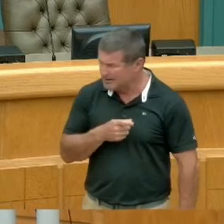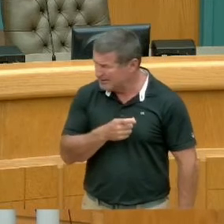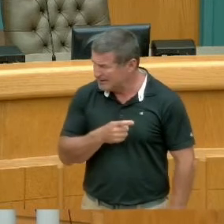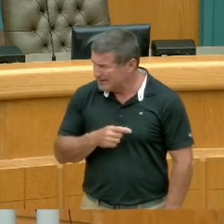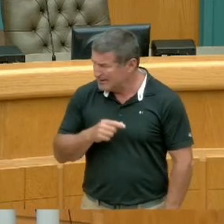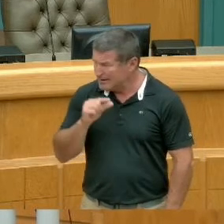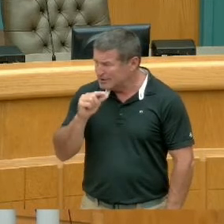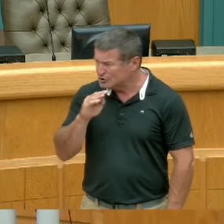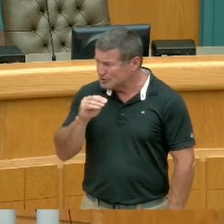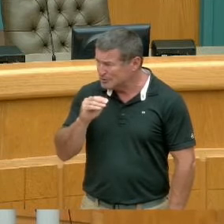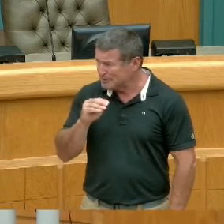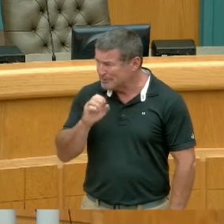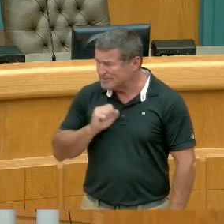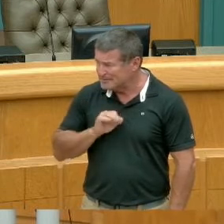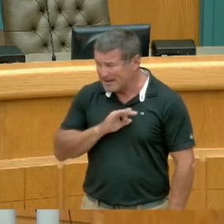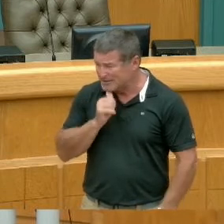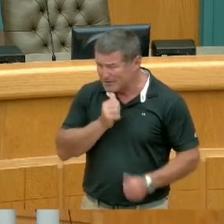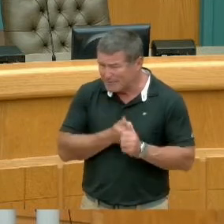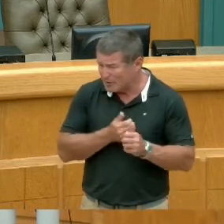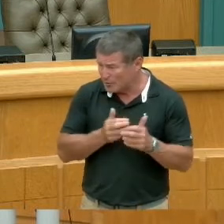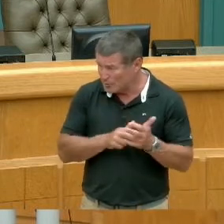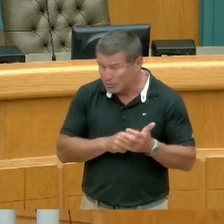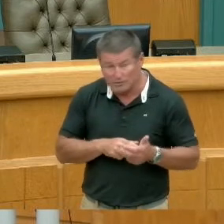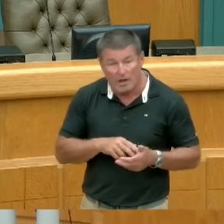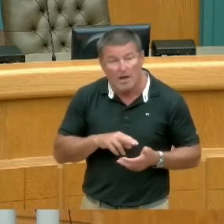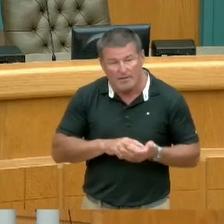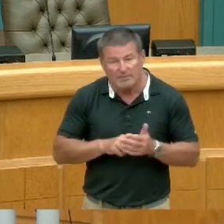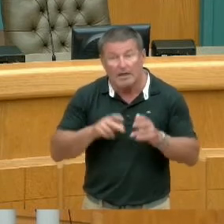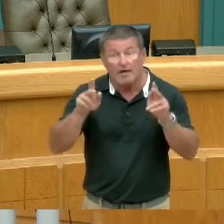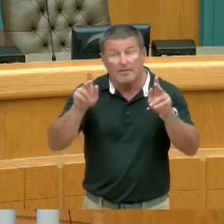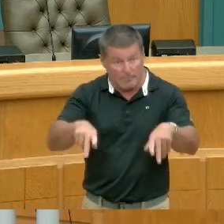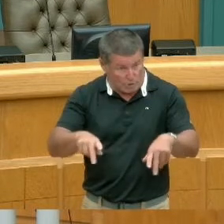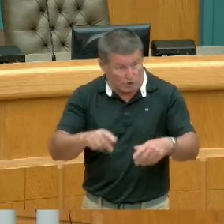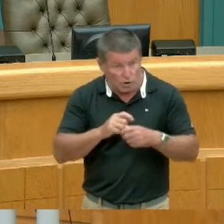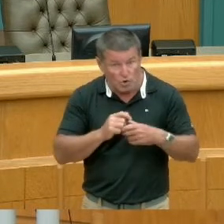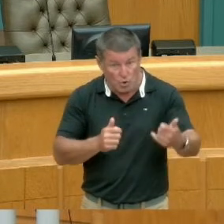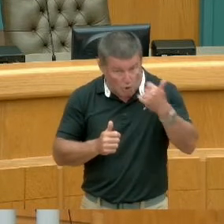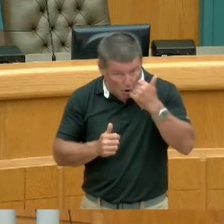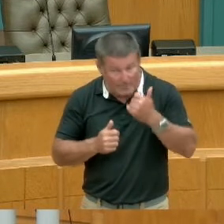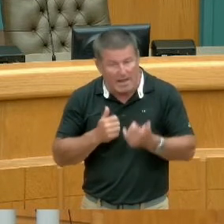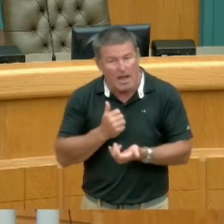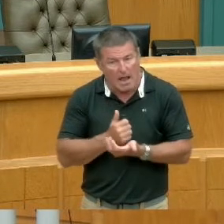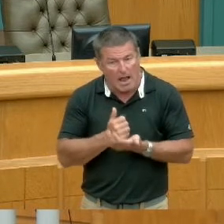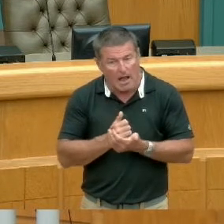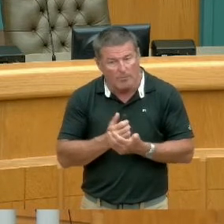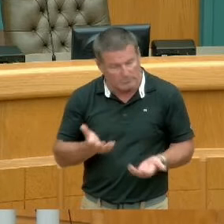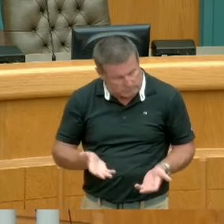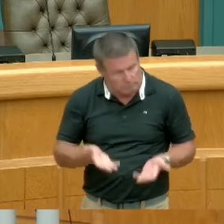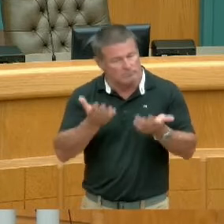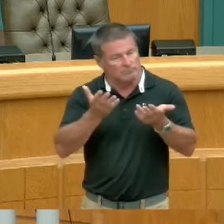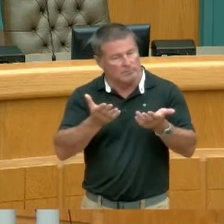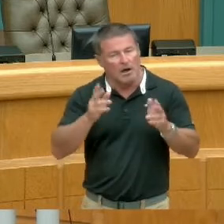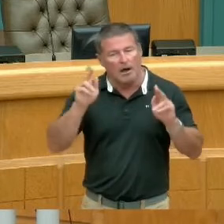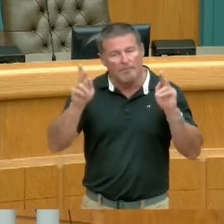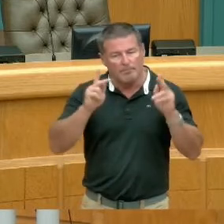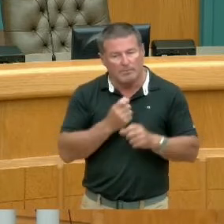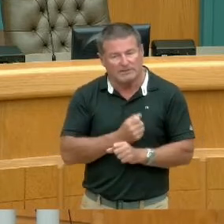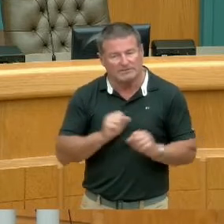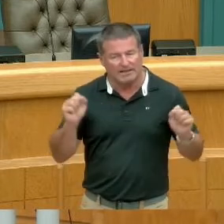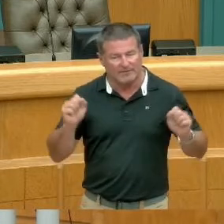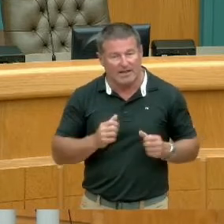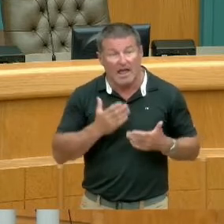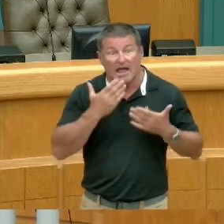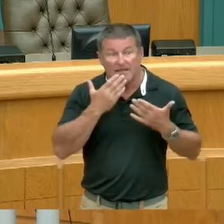of the instructions. You helped that gym maintain public safety, and I think we're all better for it. So thank you for the education and not